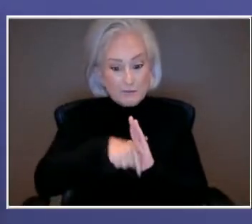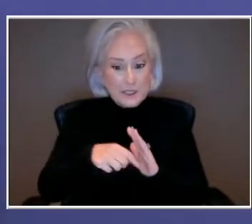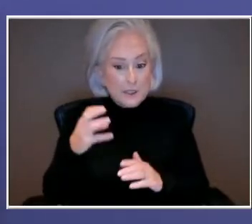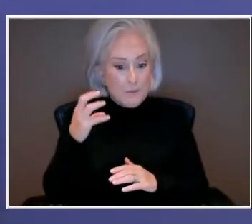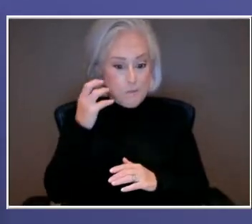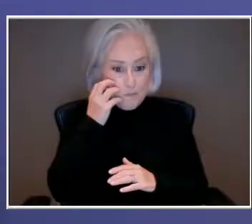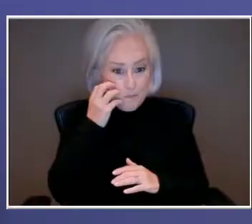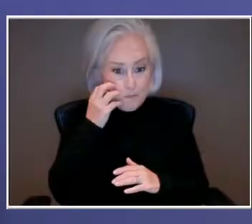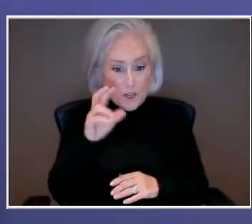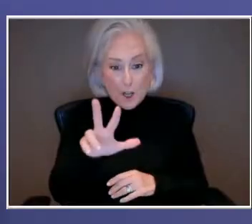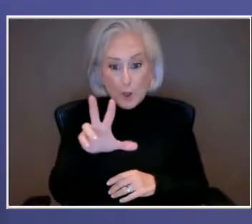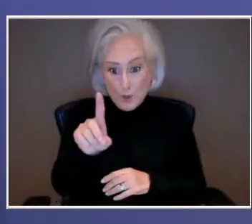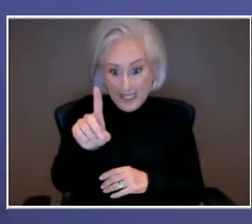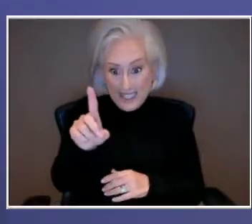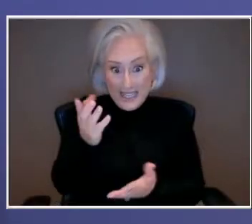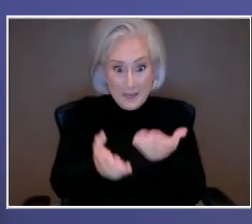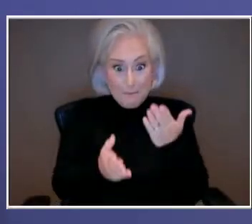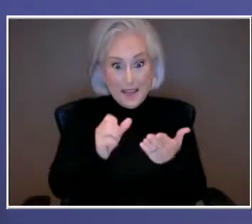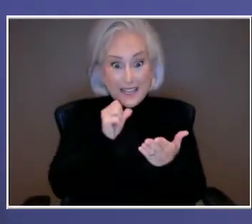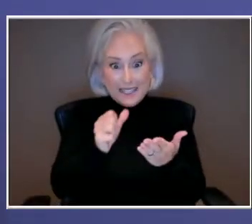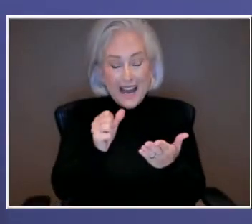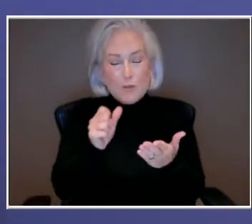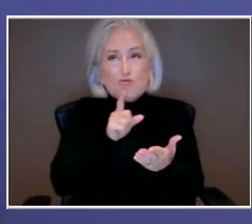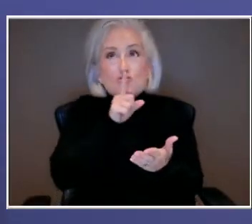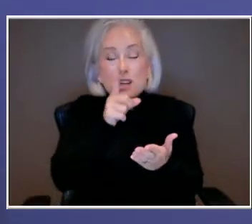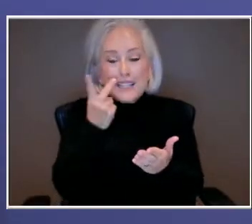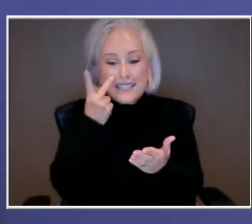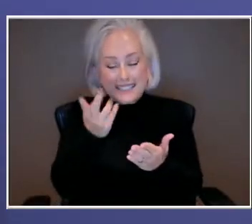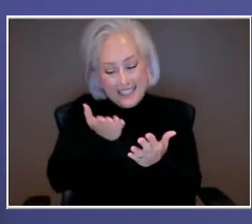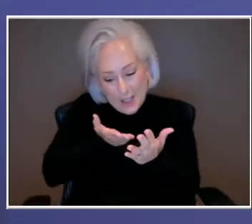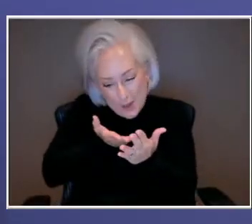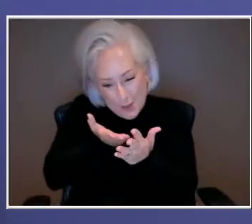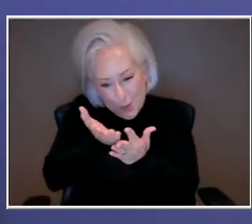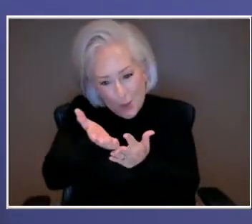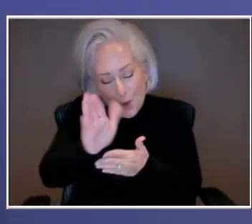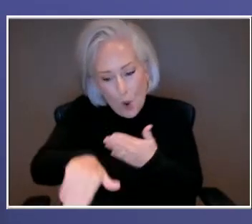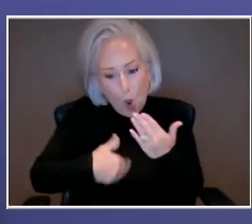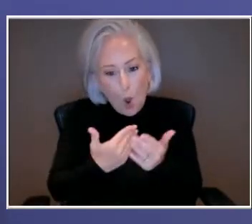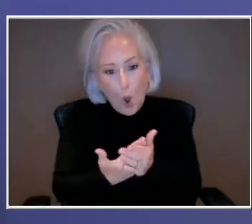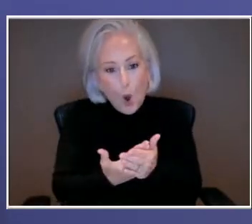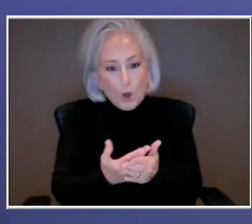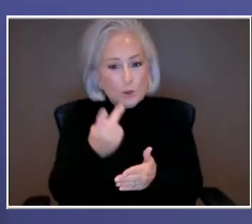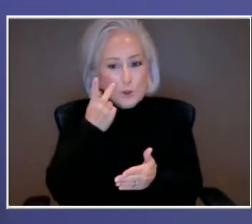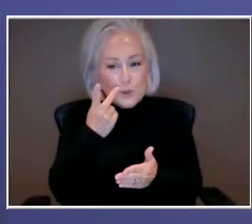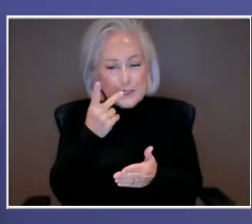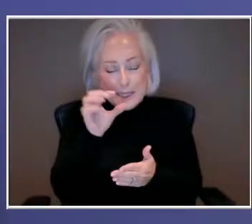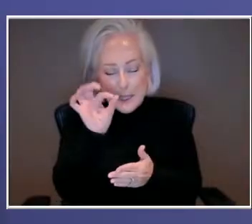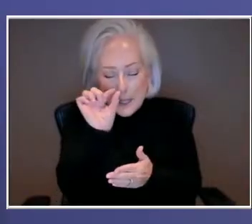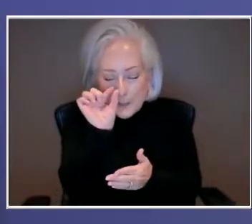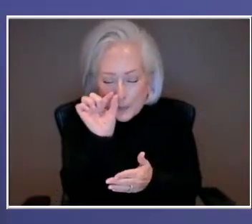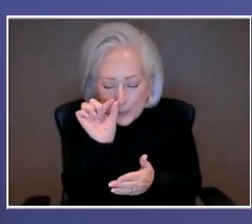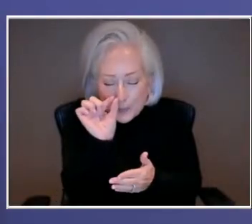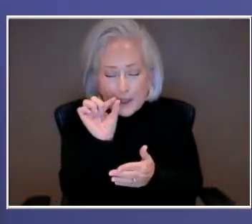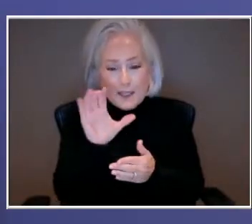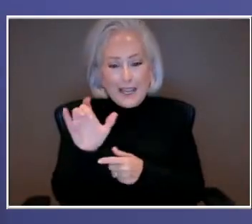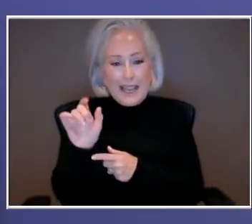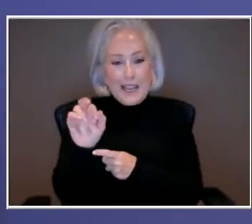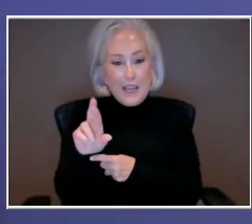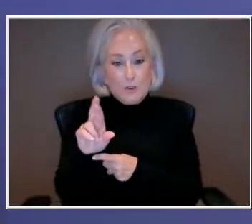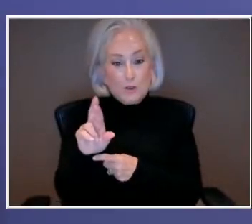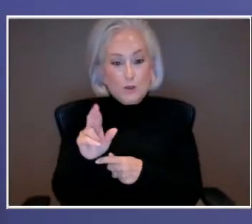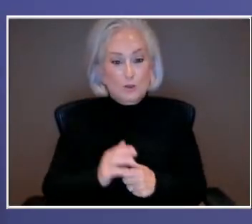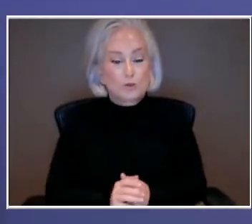you to look through that density and see a small cancer. So in cases